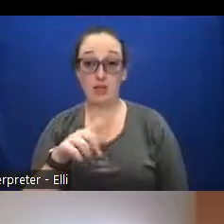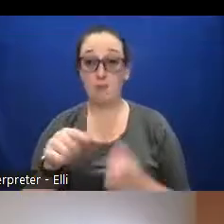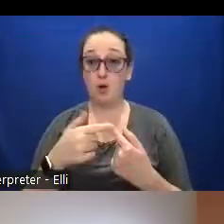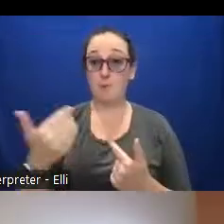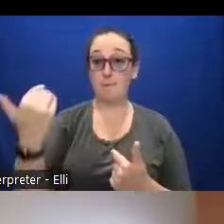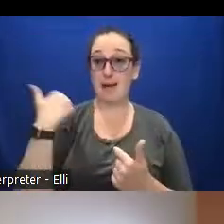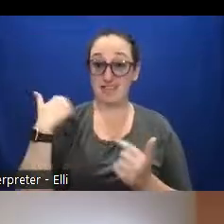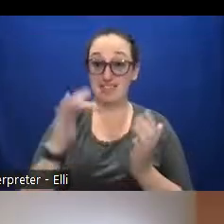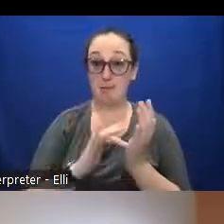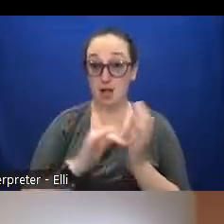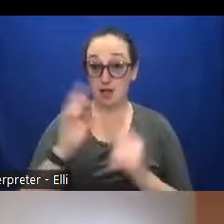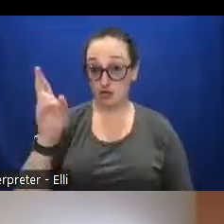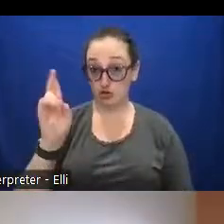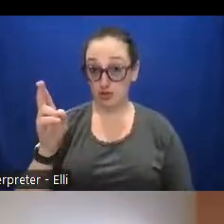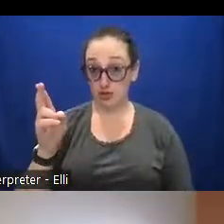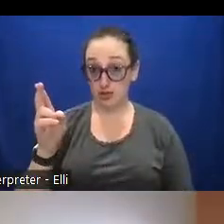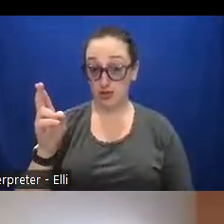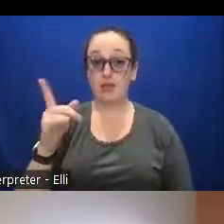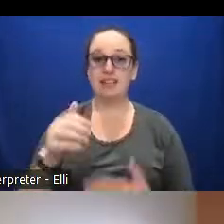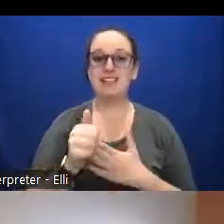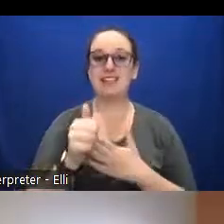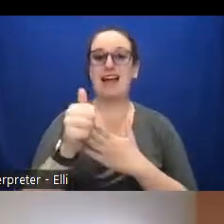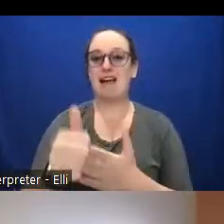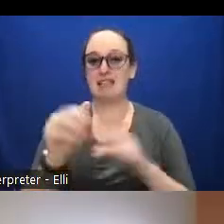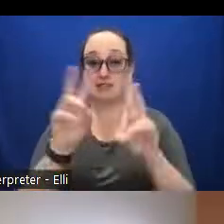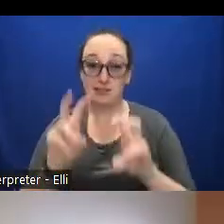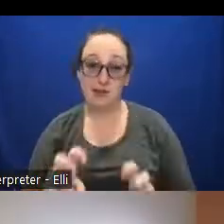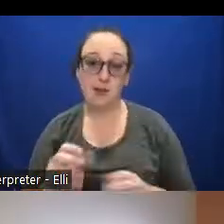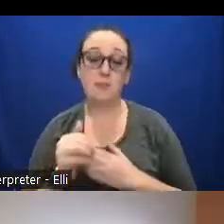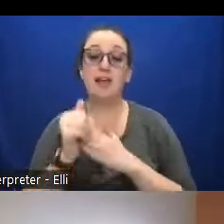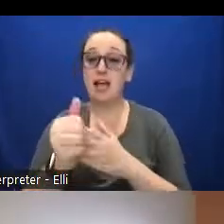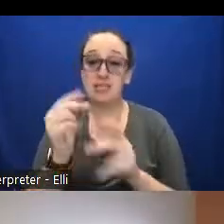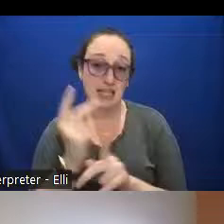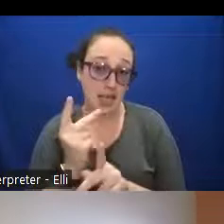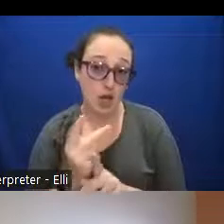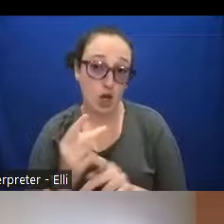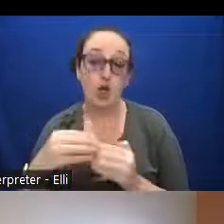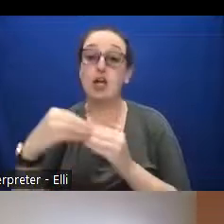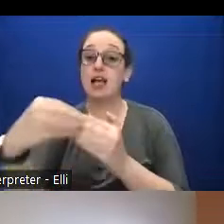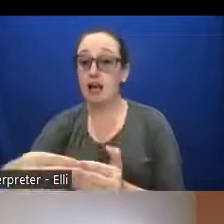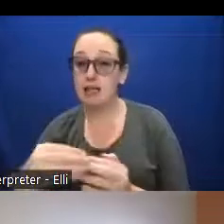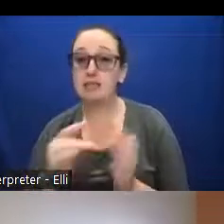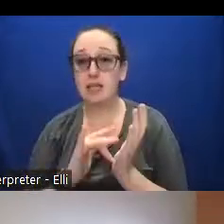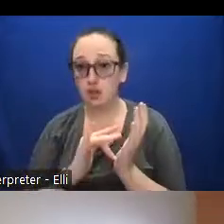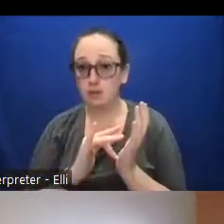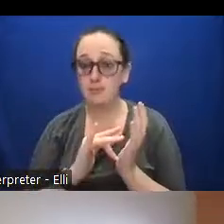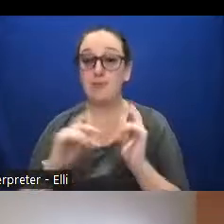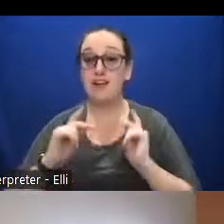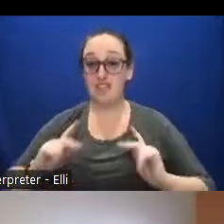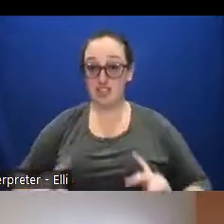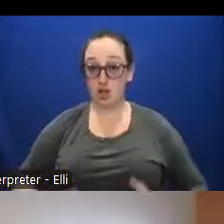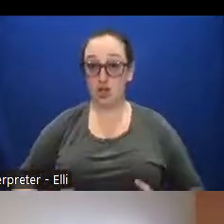be collected. This guides the exam, it guides the care, it guides the medications that we might give, a physical